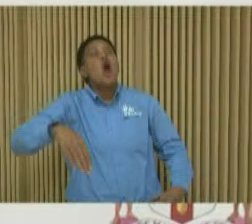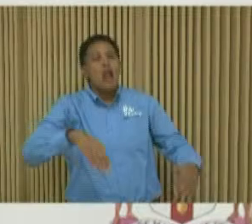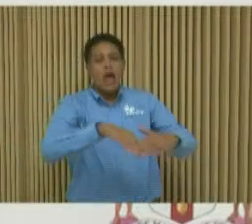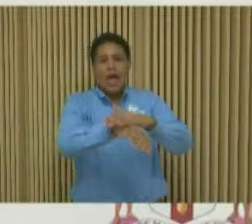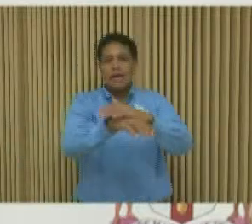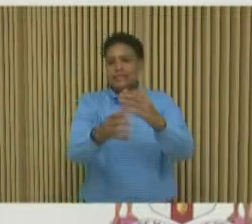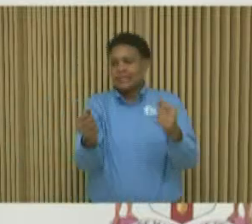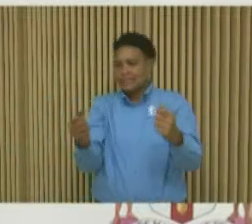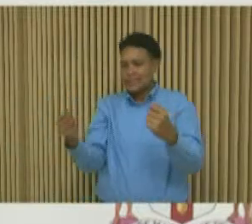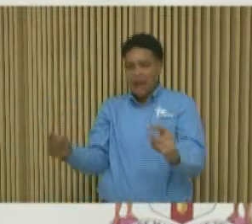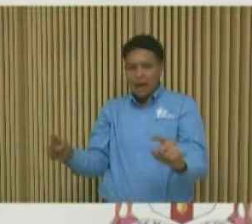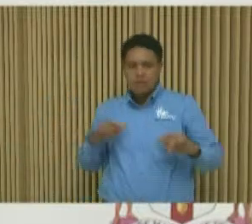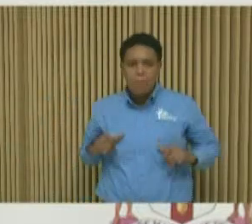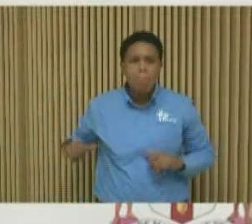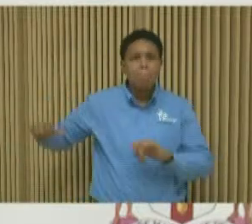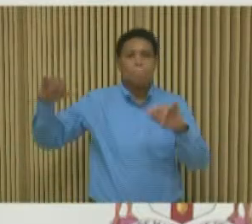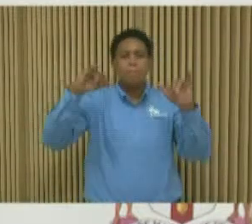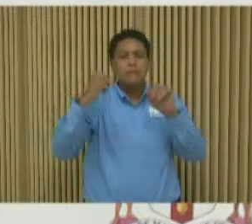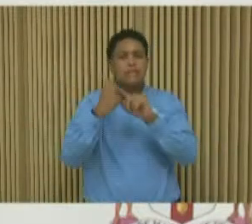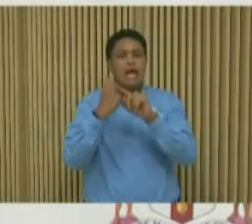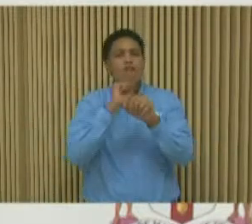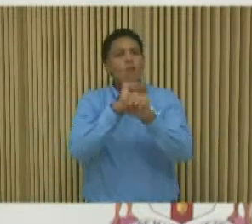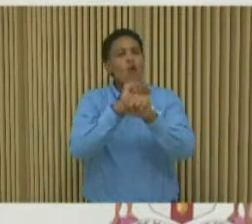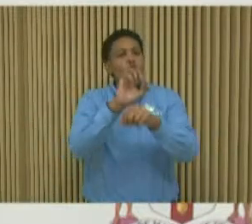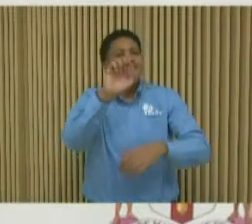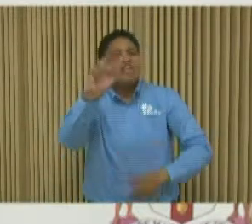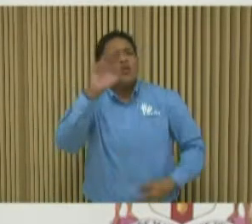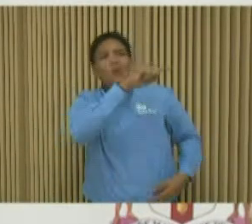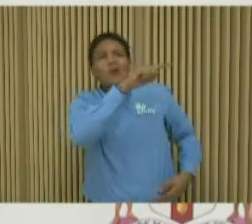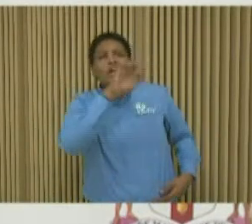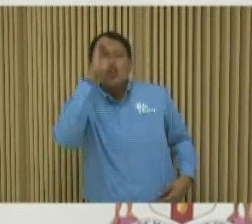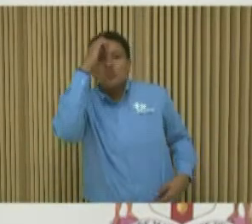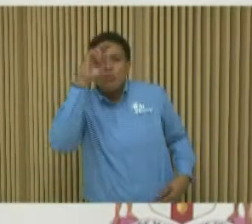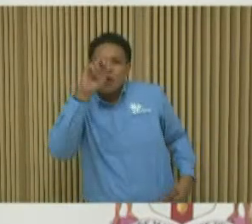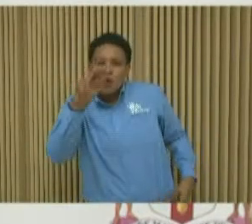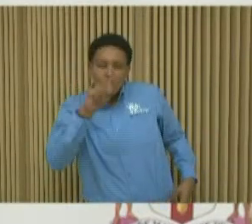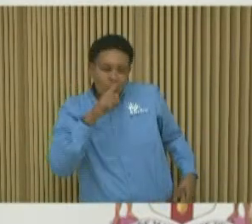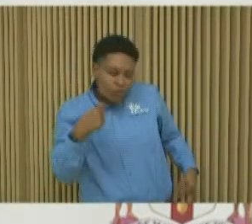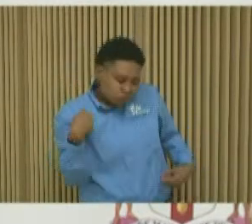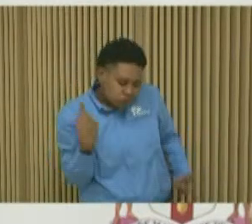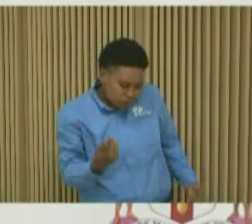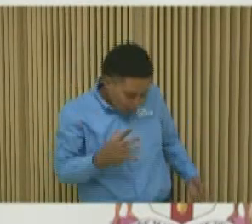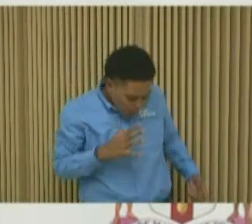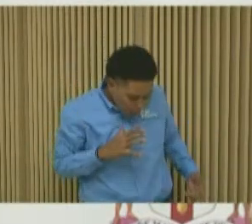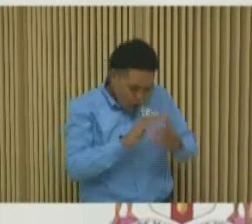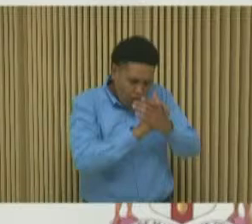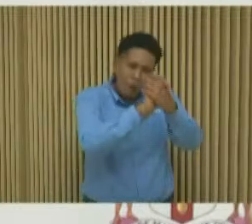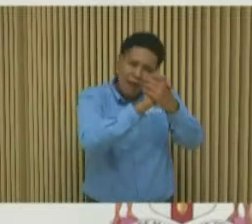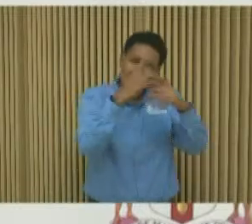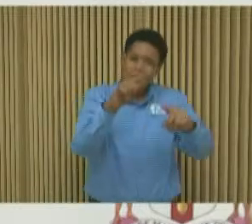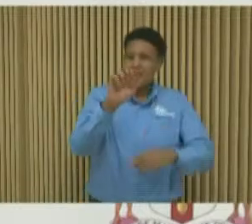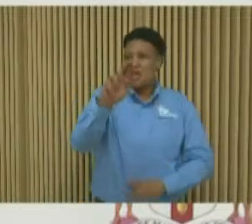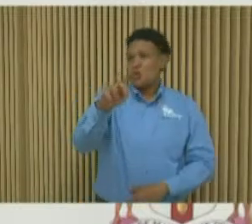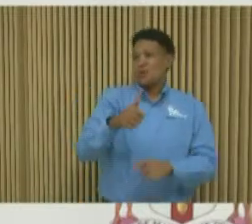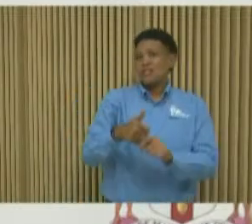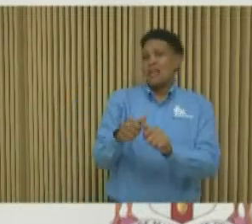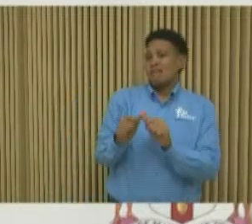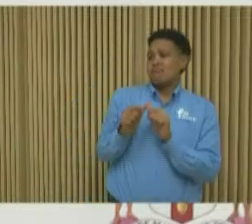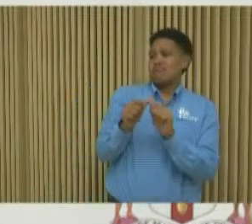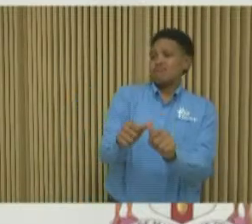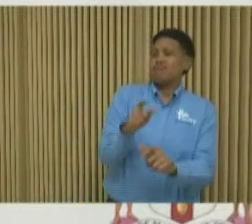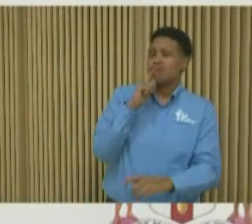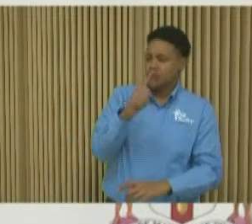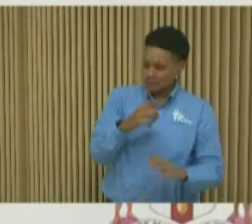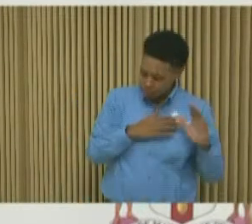of the European Union has by far been commendable. The EU has maintained its